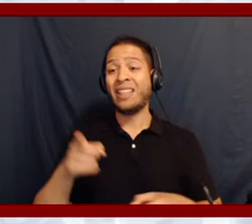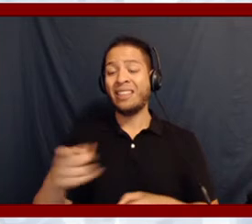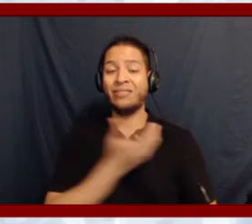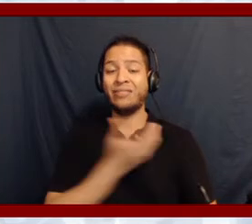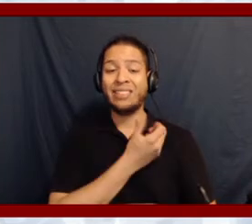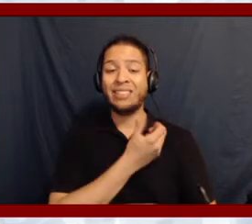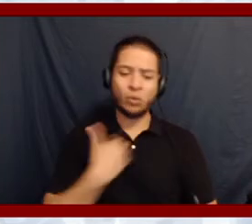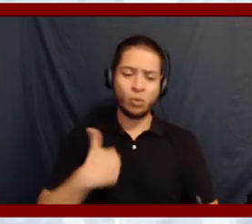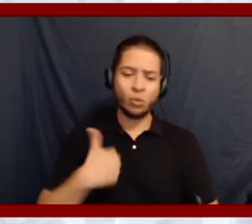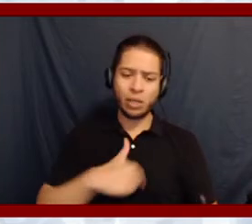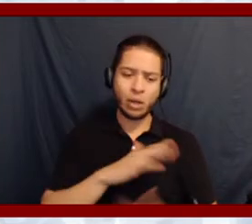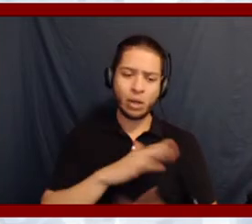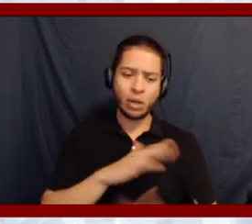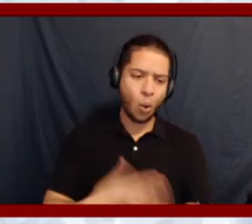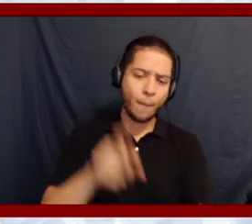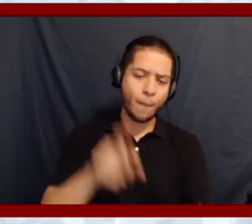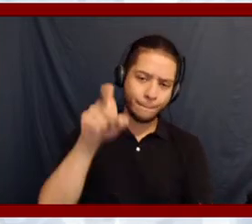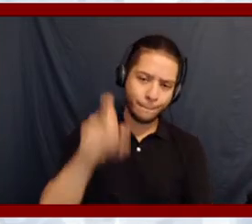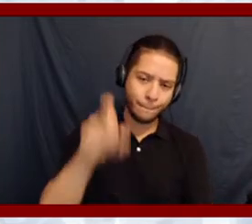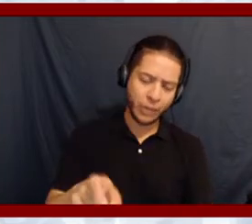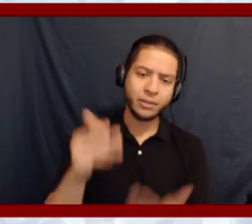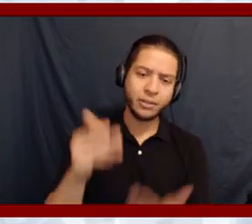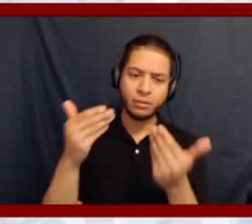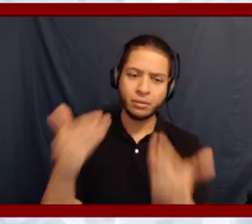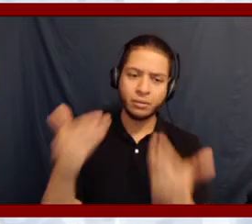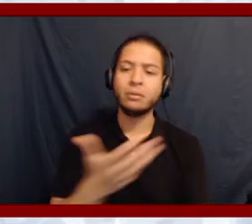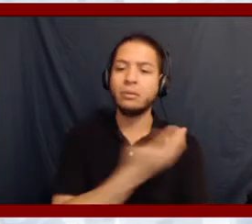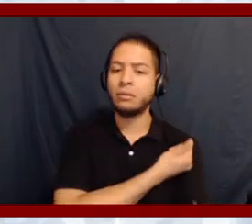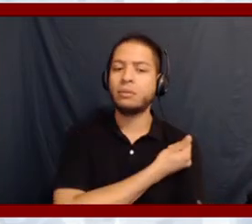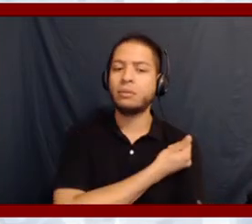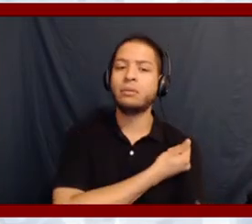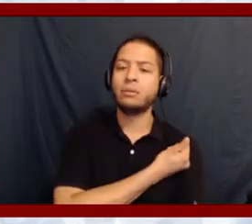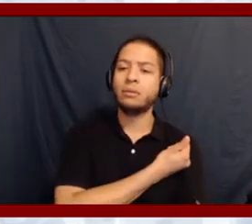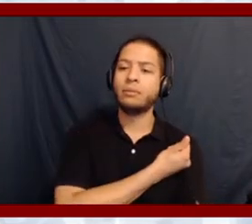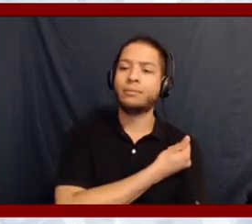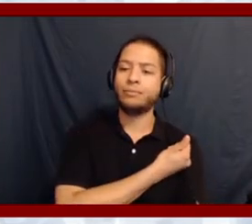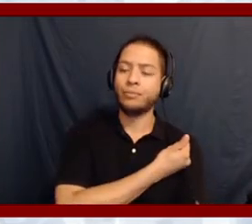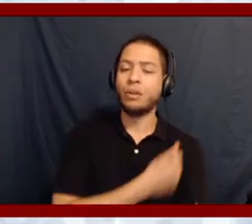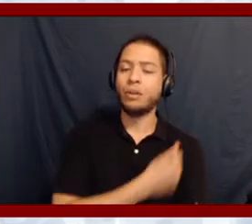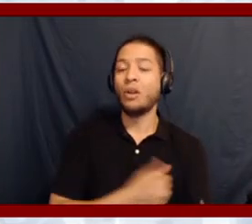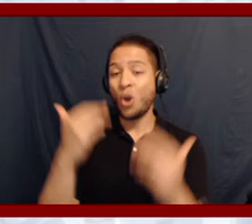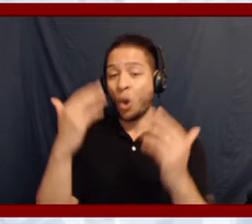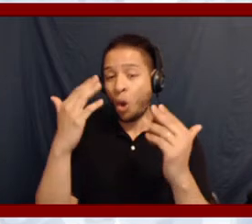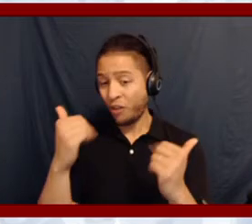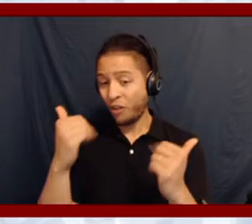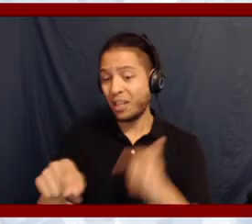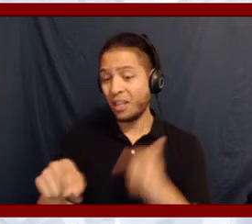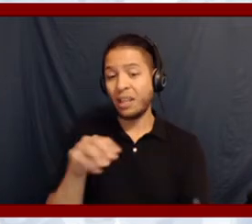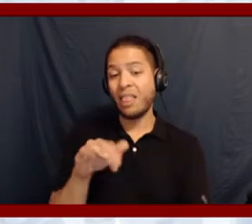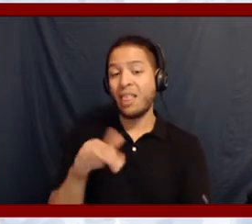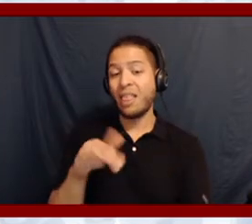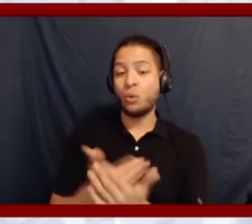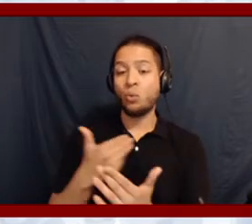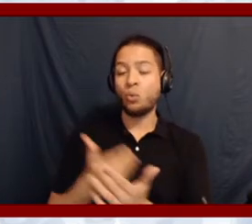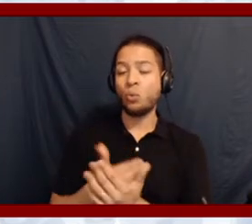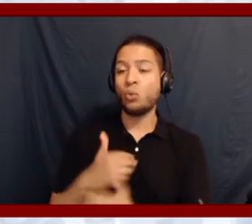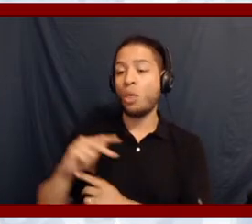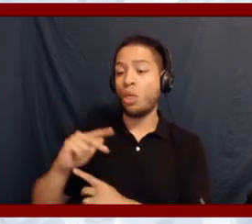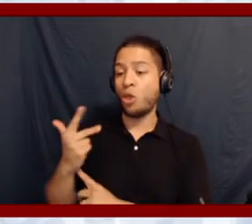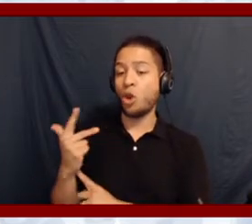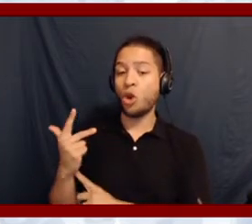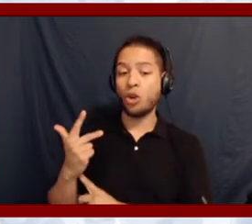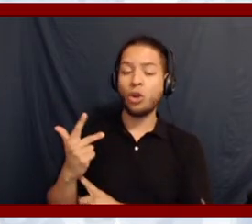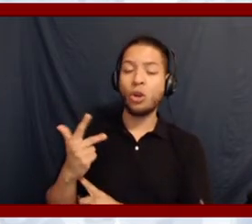get because we're dealing with a pandemic. Hopefully, the three shots of the mRNA and the two shots of